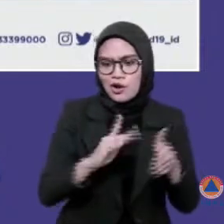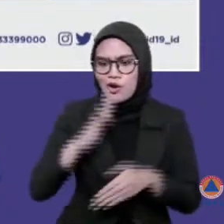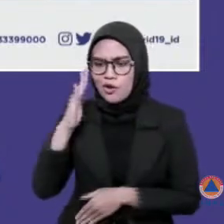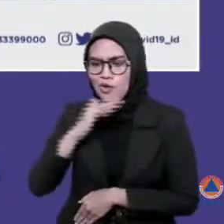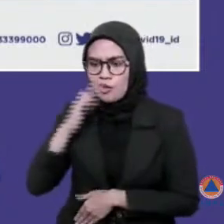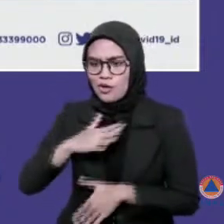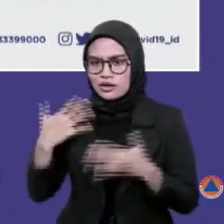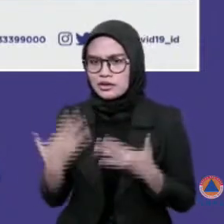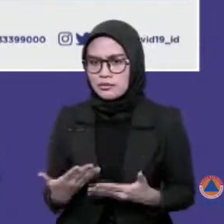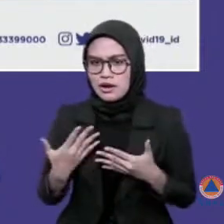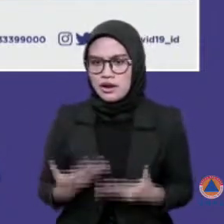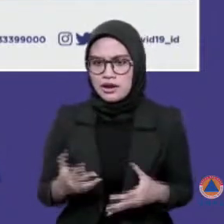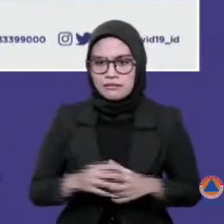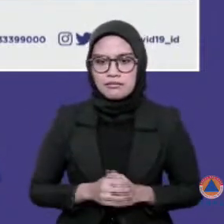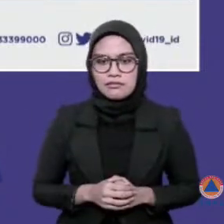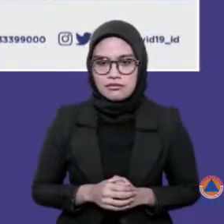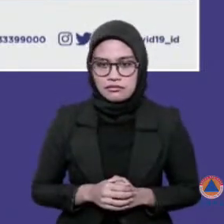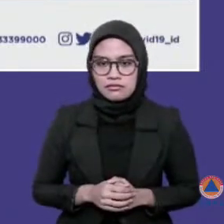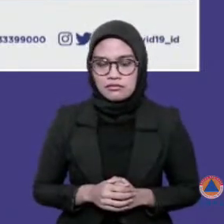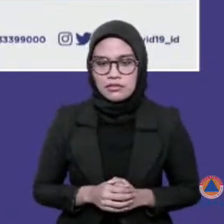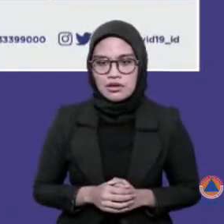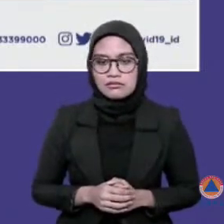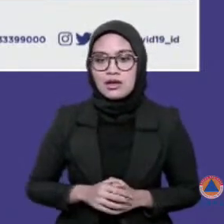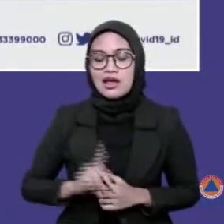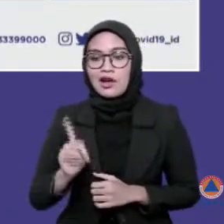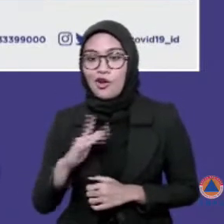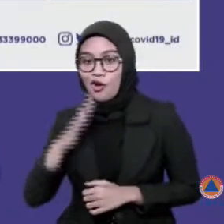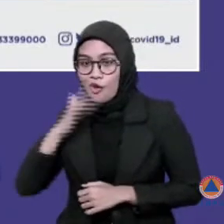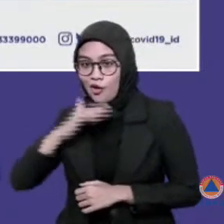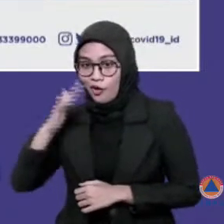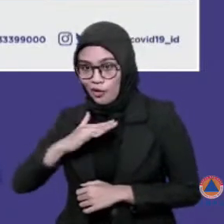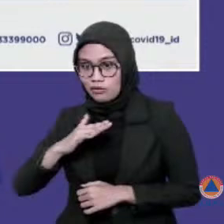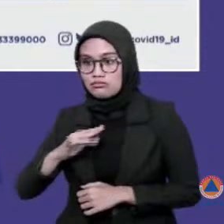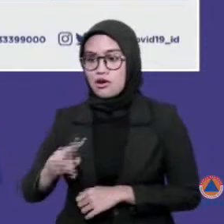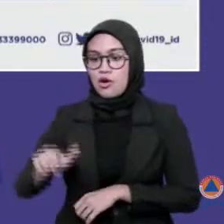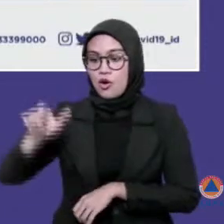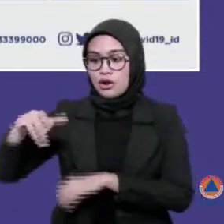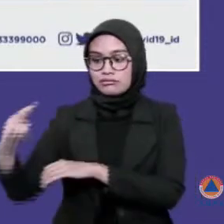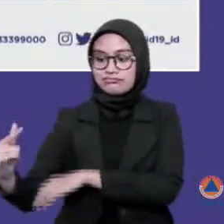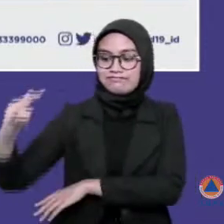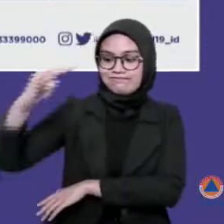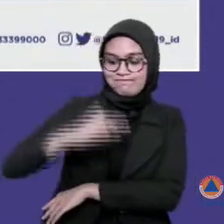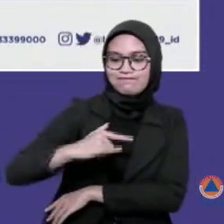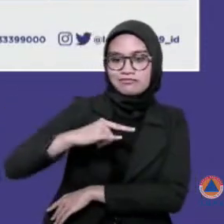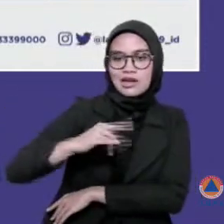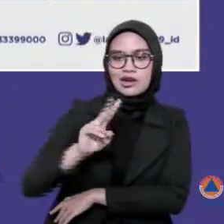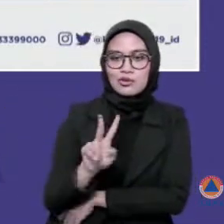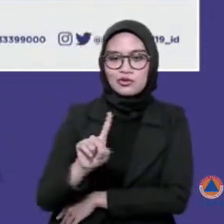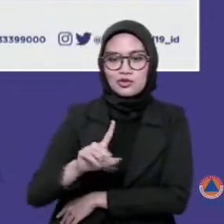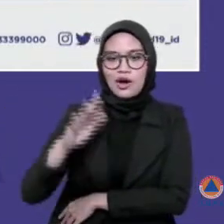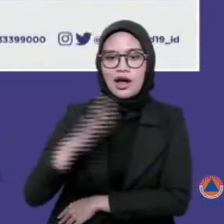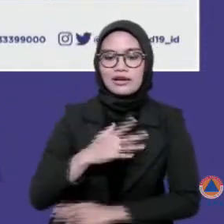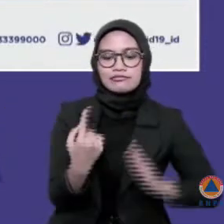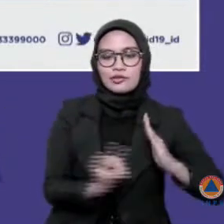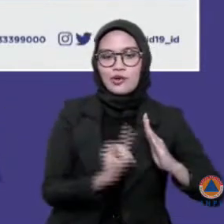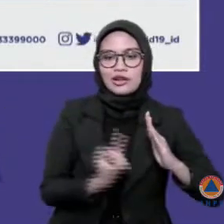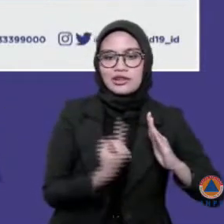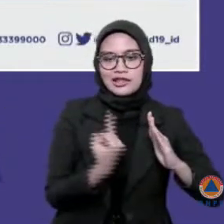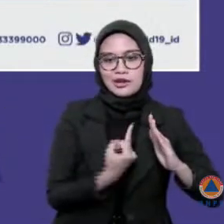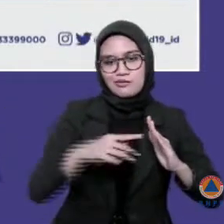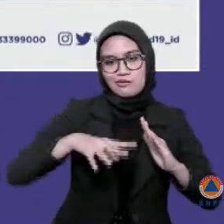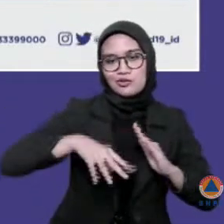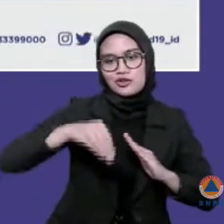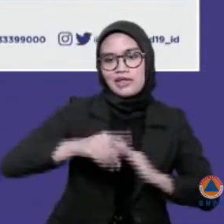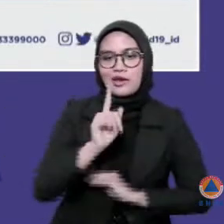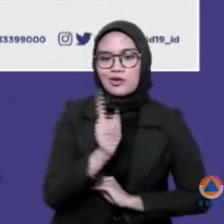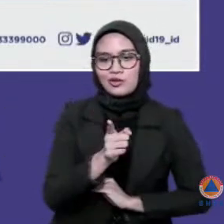Kong imposed a mandatory 21-day centralized quarantine and a 7-day self-quarantine